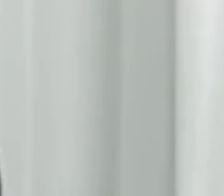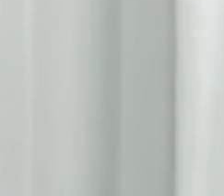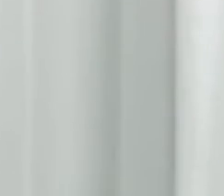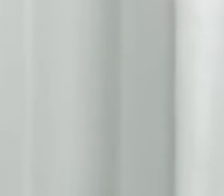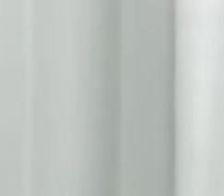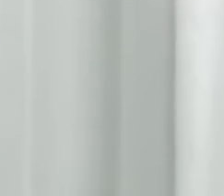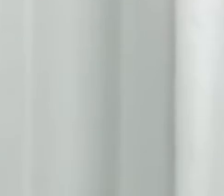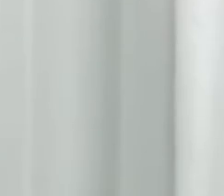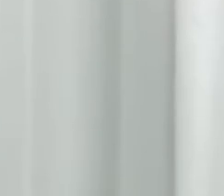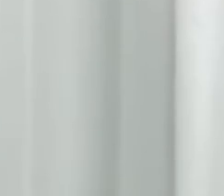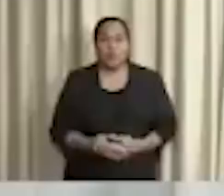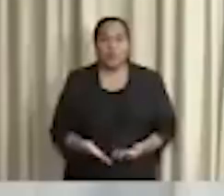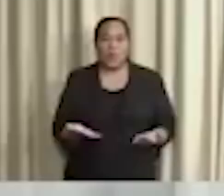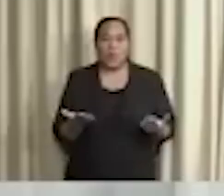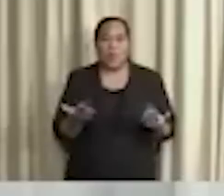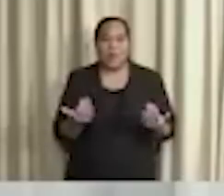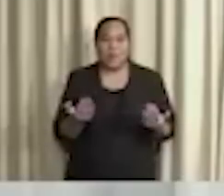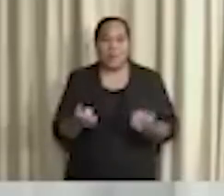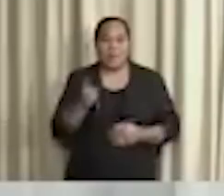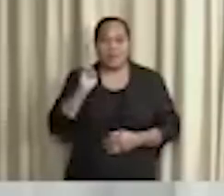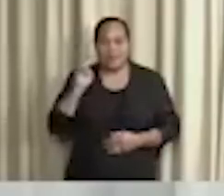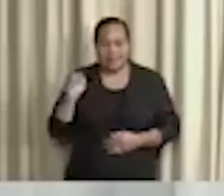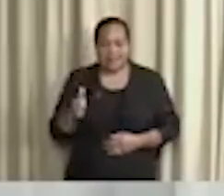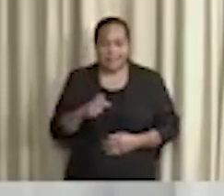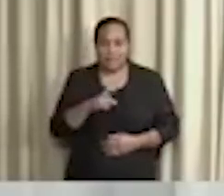We welcome you again this afternoon.